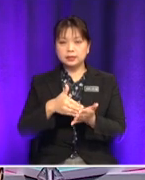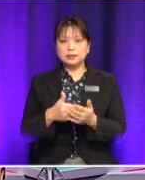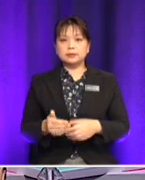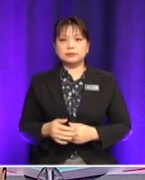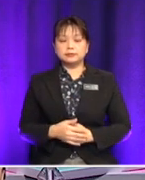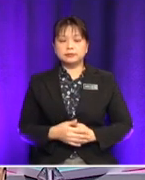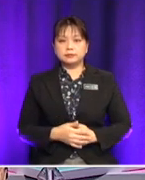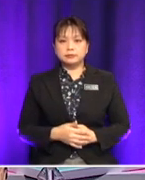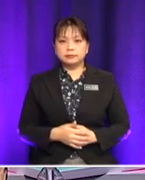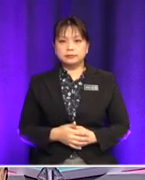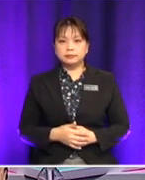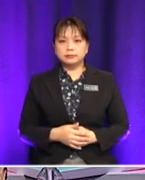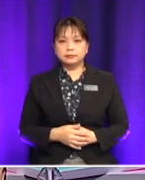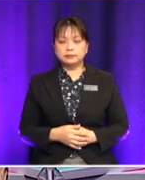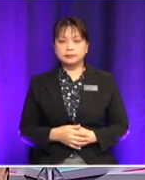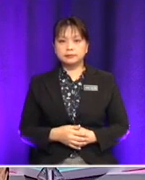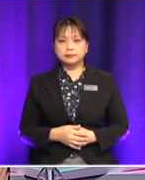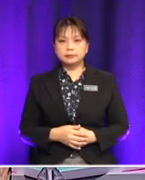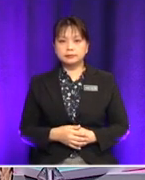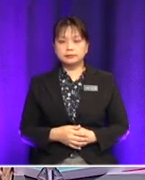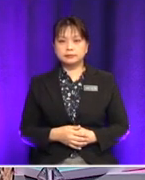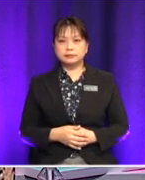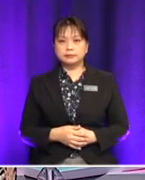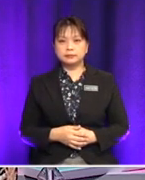two options that they heard from the audio, mm-hmm. social